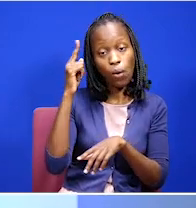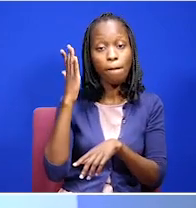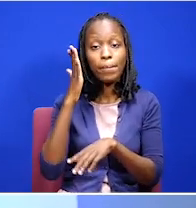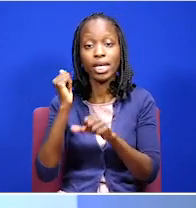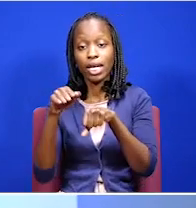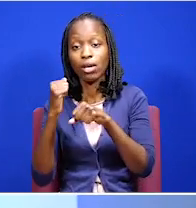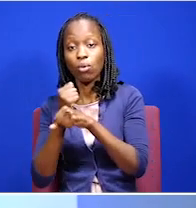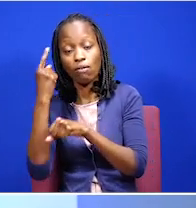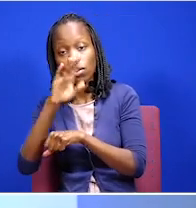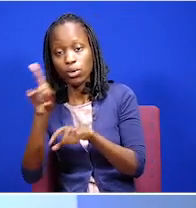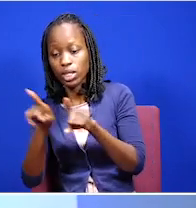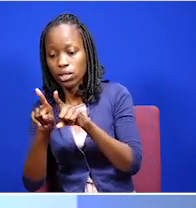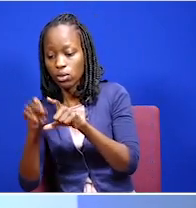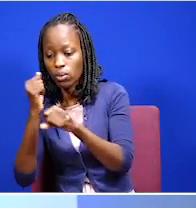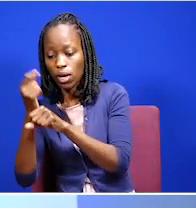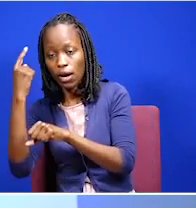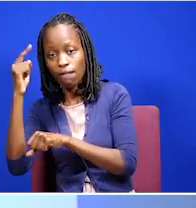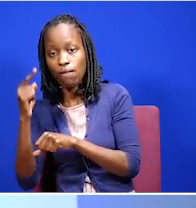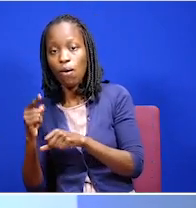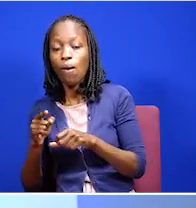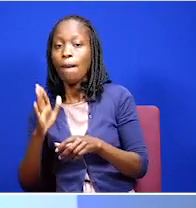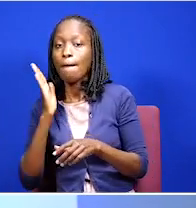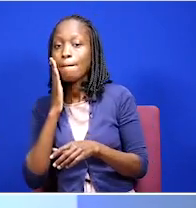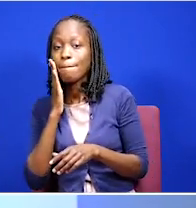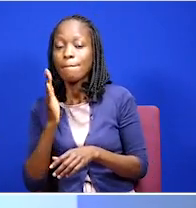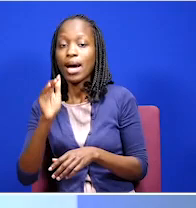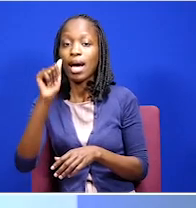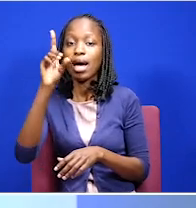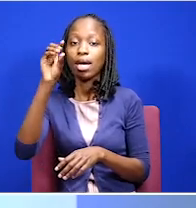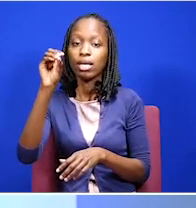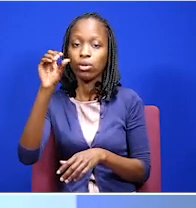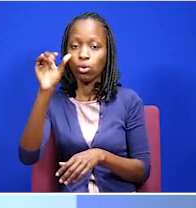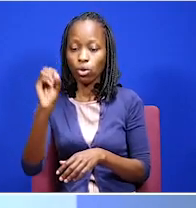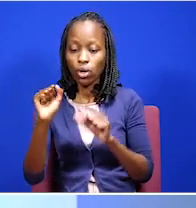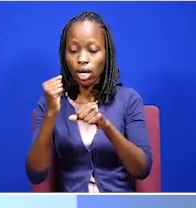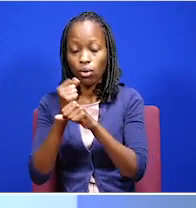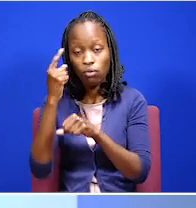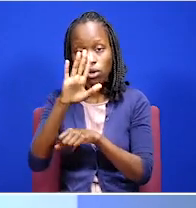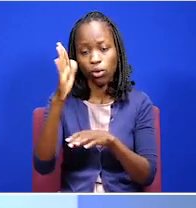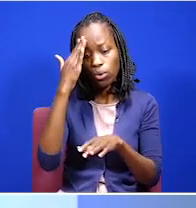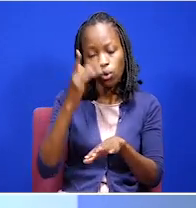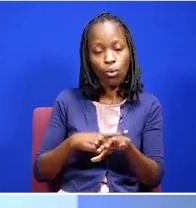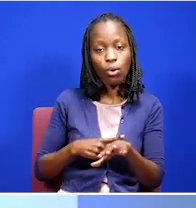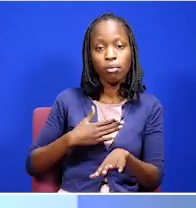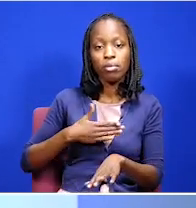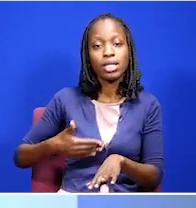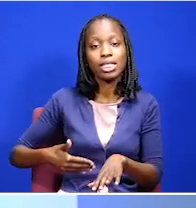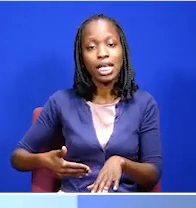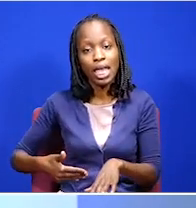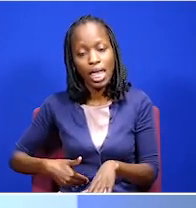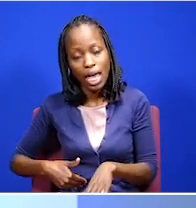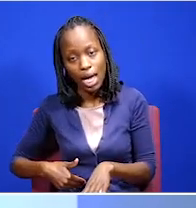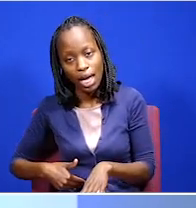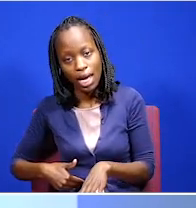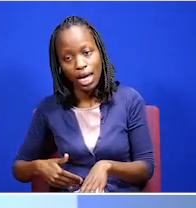work. You have seen and it works. As it worked for Peter, it will work for you. As it worked for Mama Adoyo, it will also